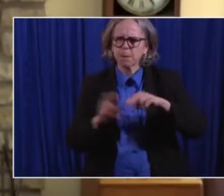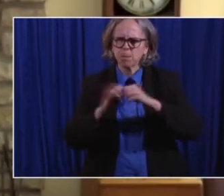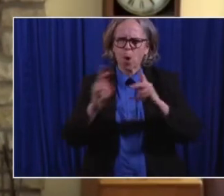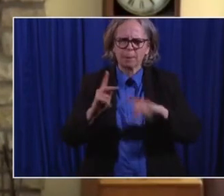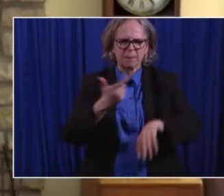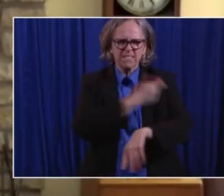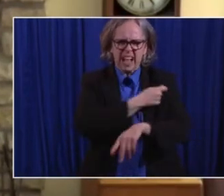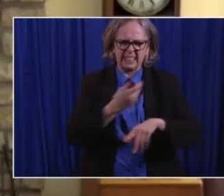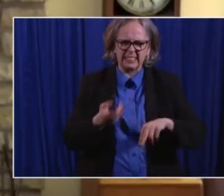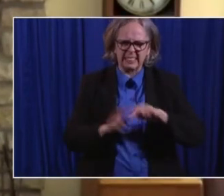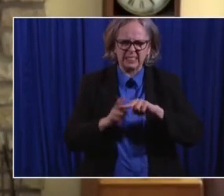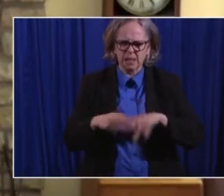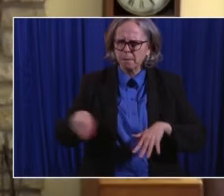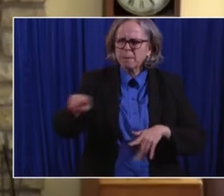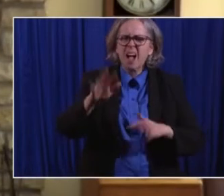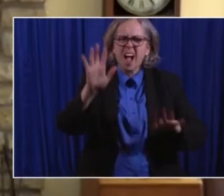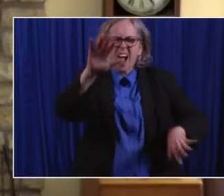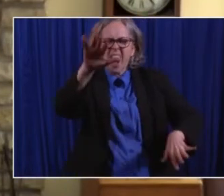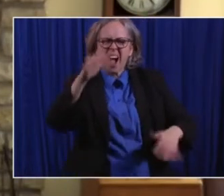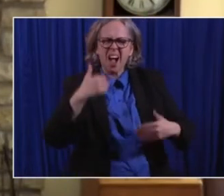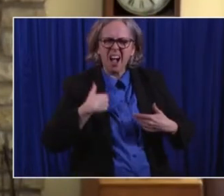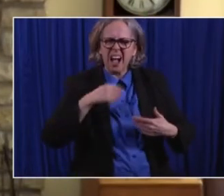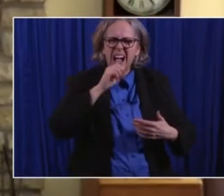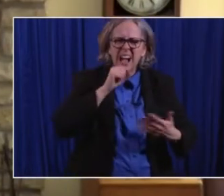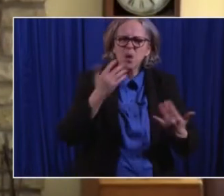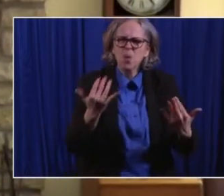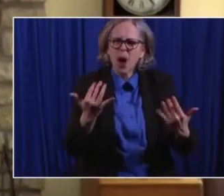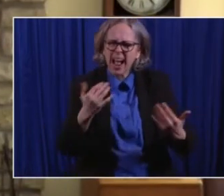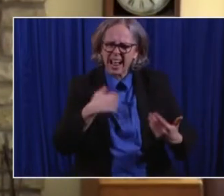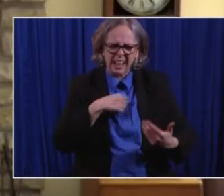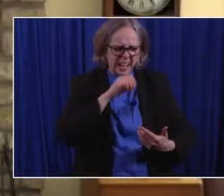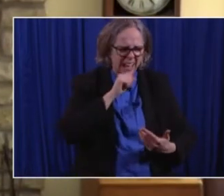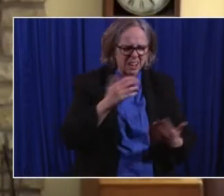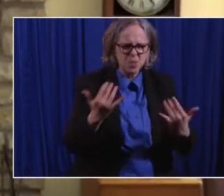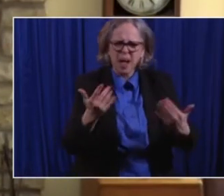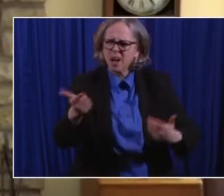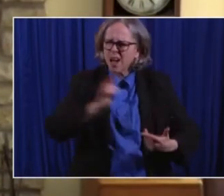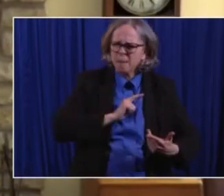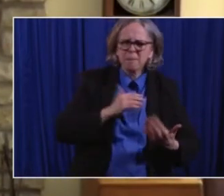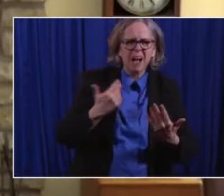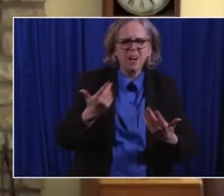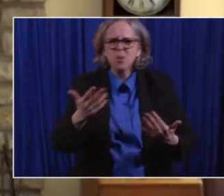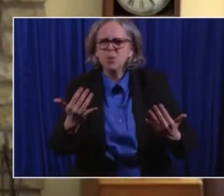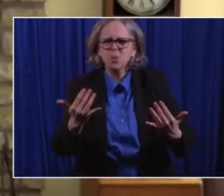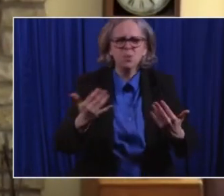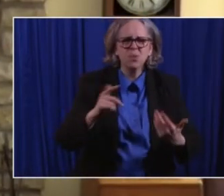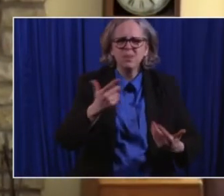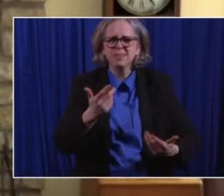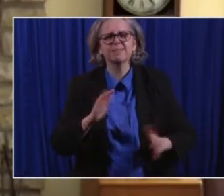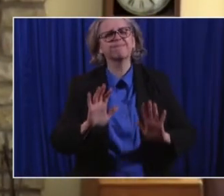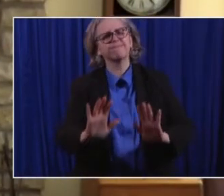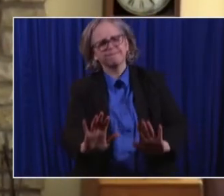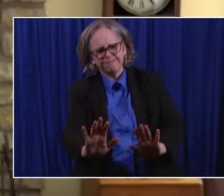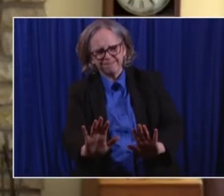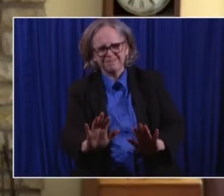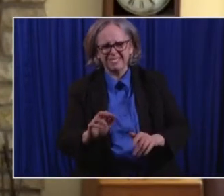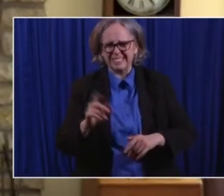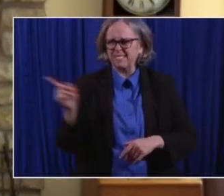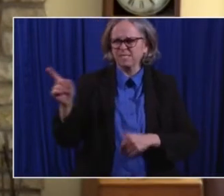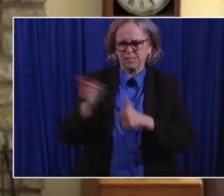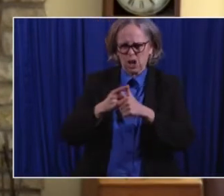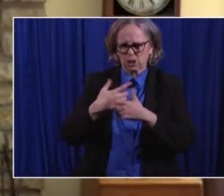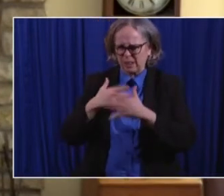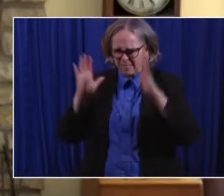asked us, when are we going to see movement and when can we get it? We need to drive these numbers up that we